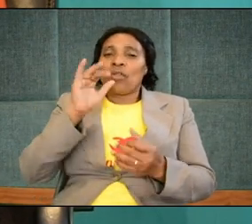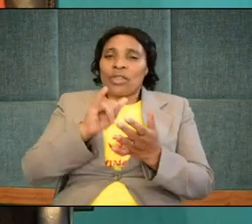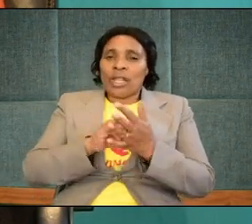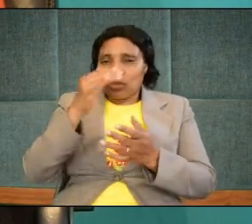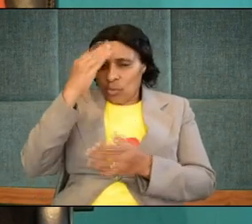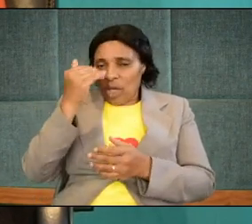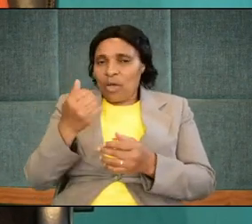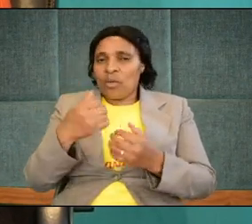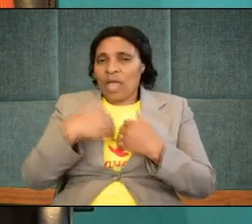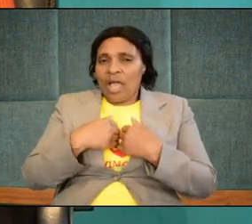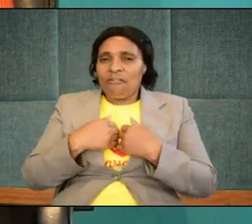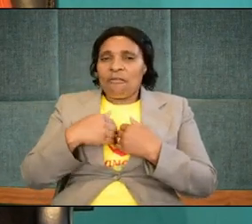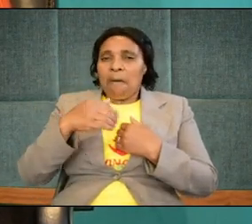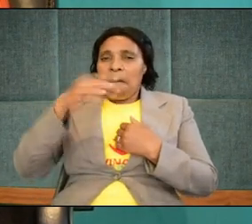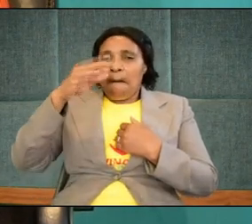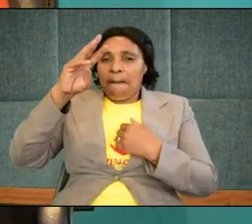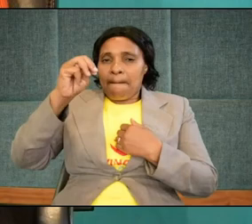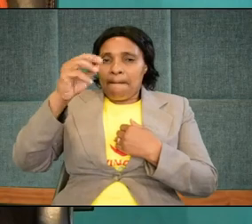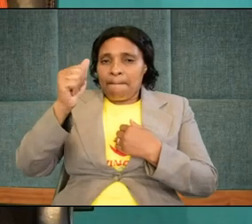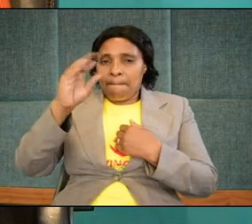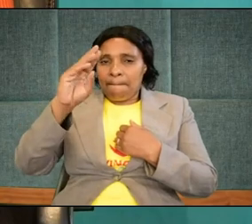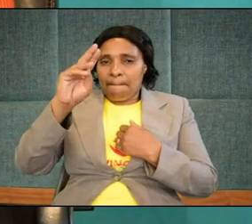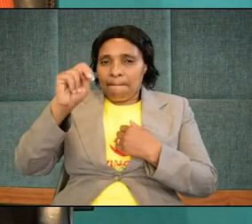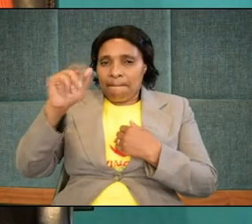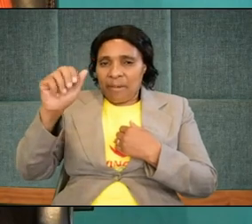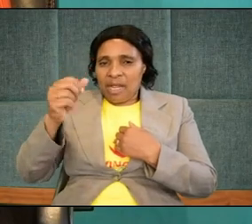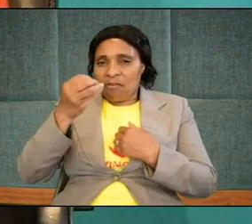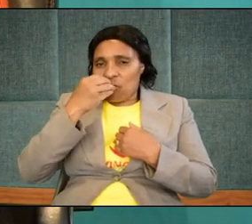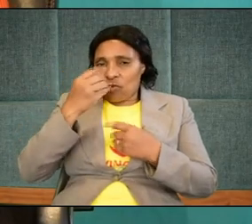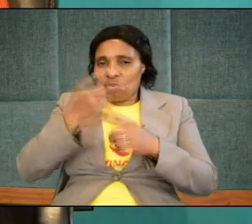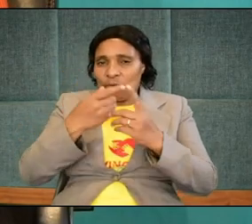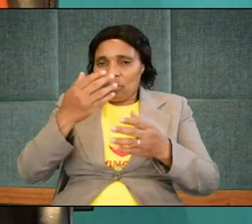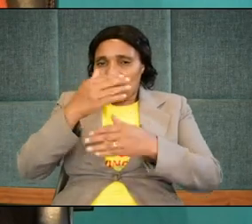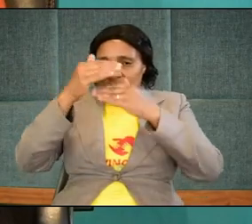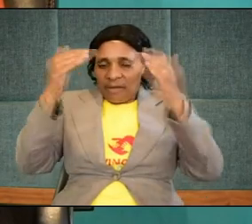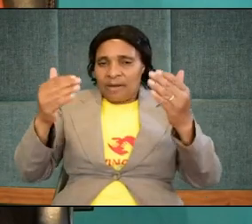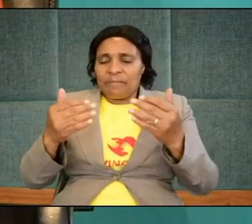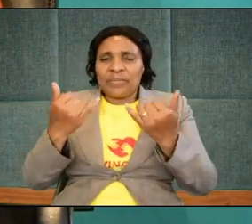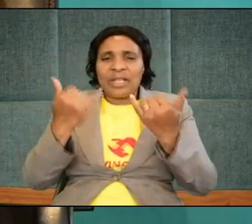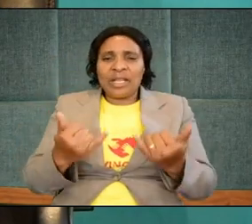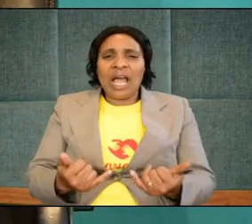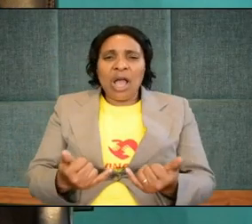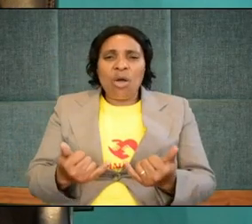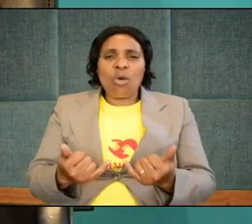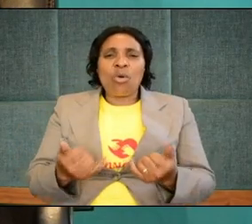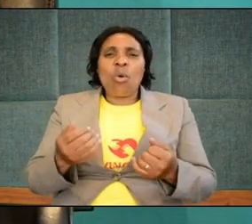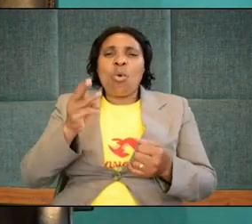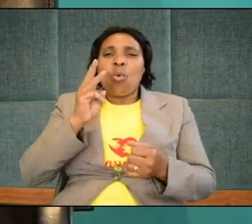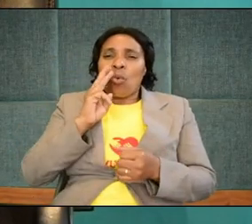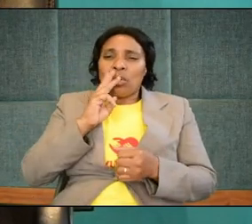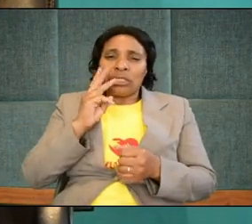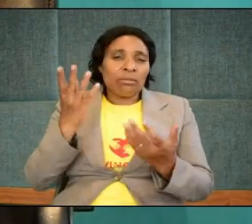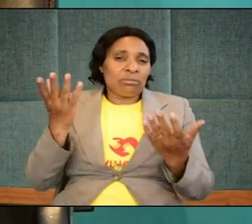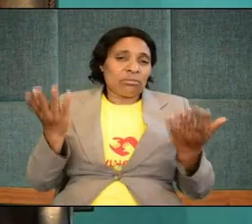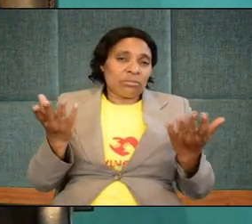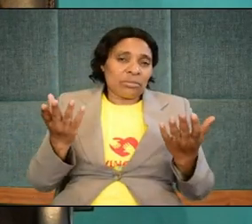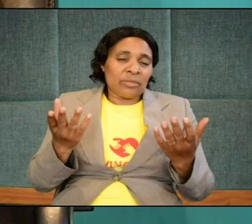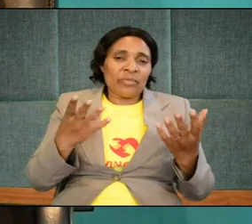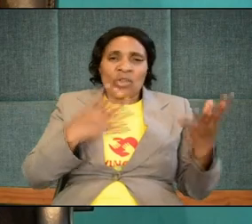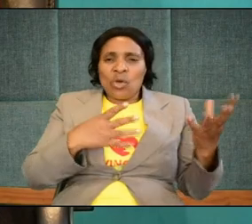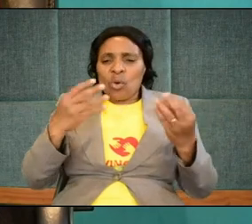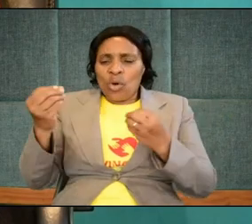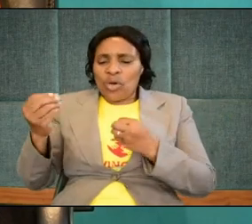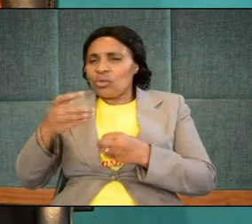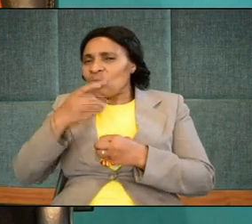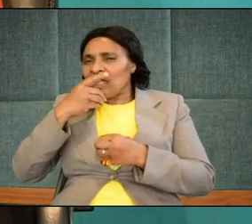word from. Then now we go from the bread and meat incident. Now we get to the water incident. They'd gone to the